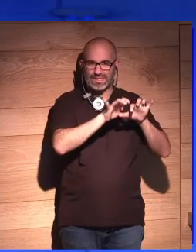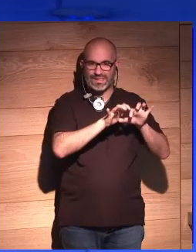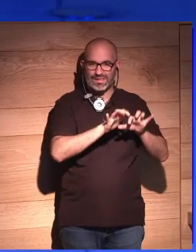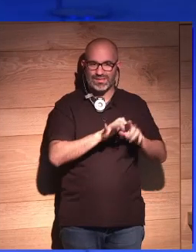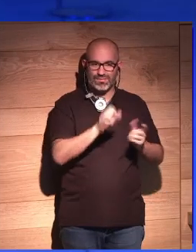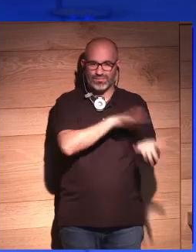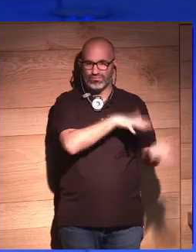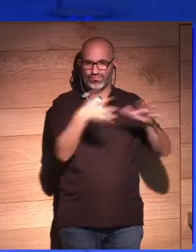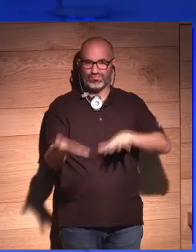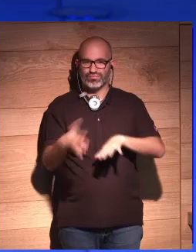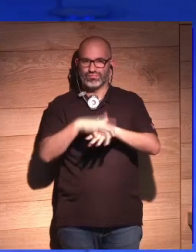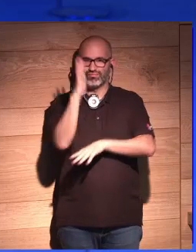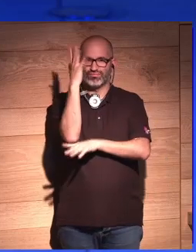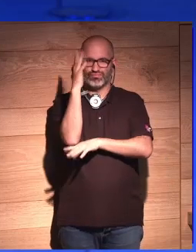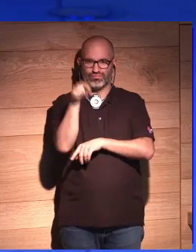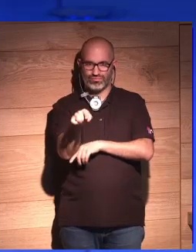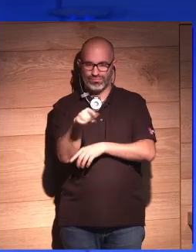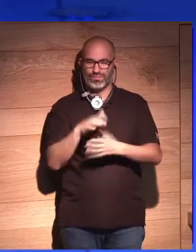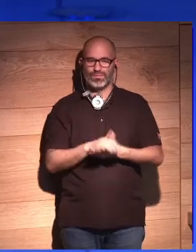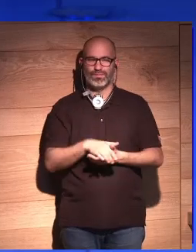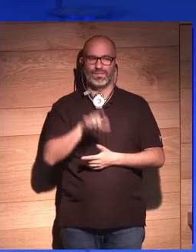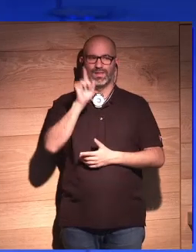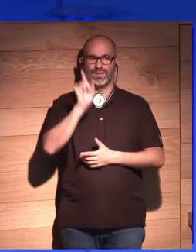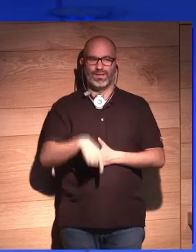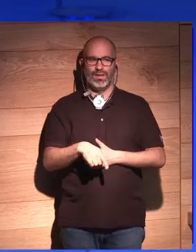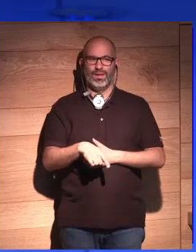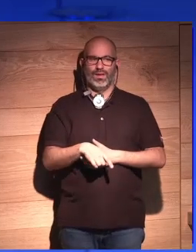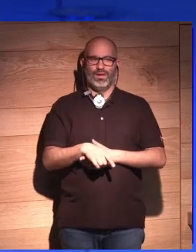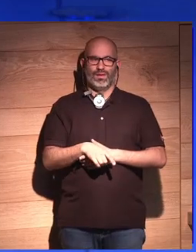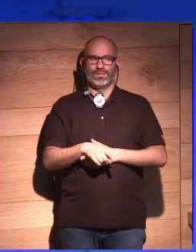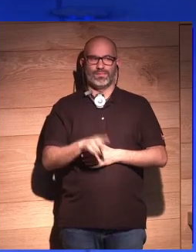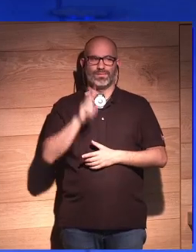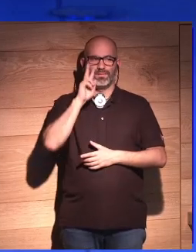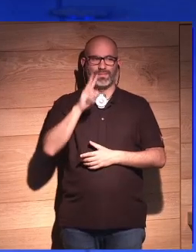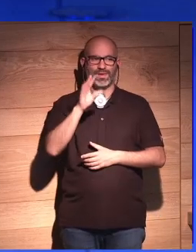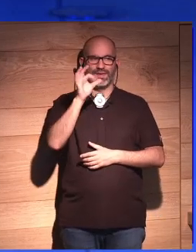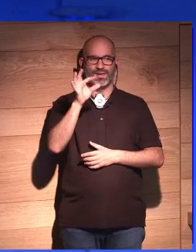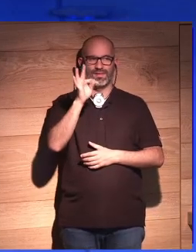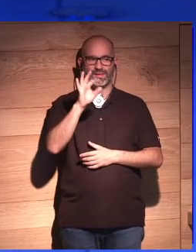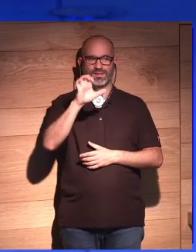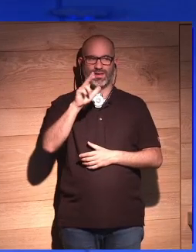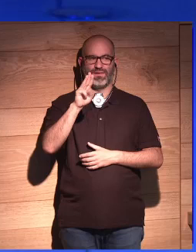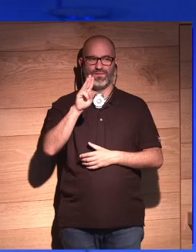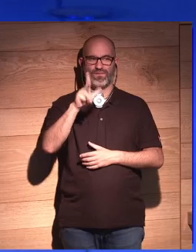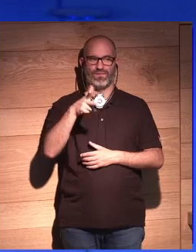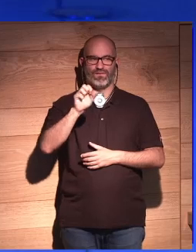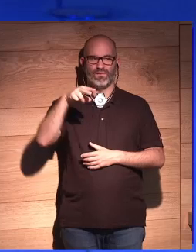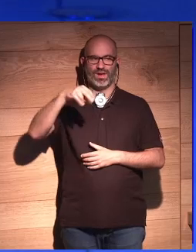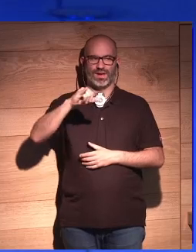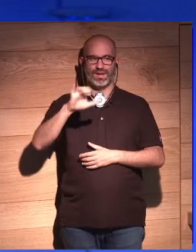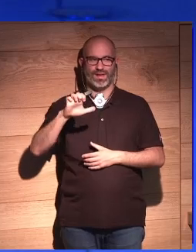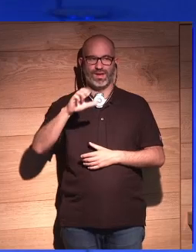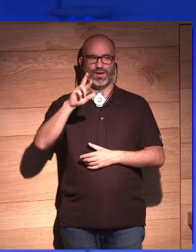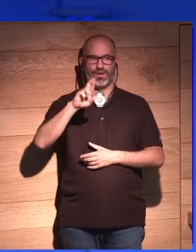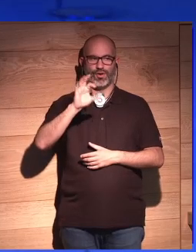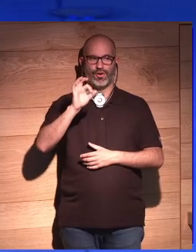year featured Stephanie Rothberg and Jeffrey Krause's Invisible Threads. So in this piece, this was also